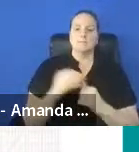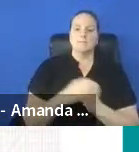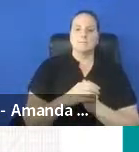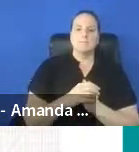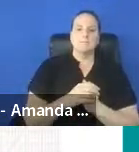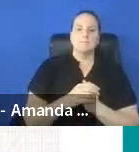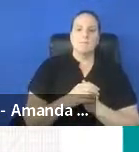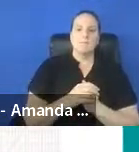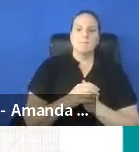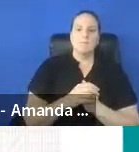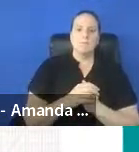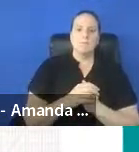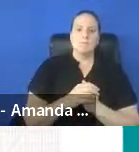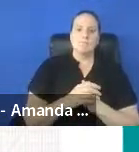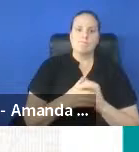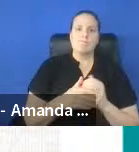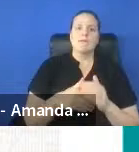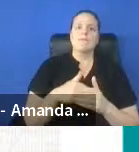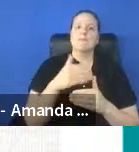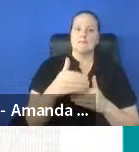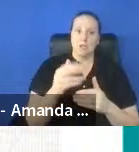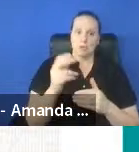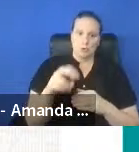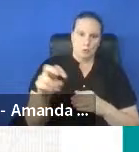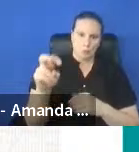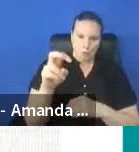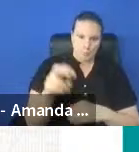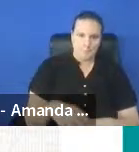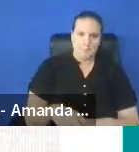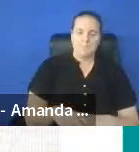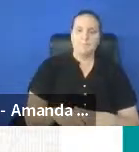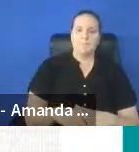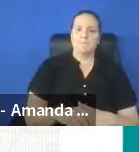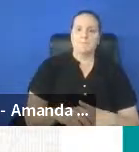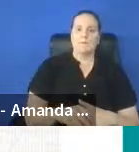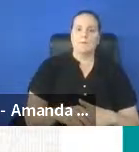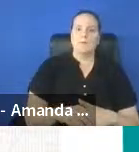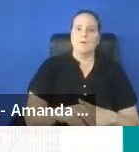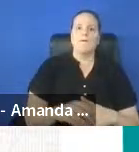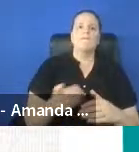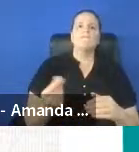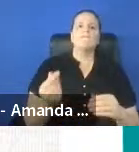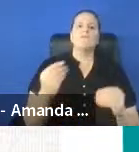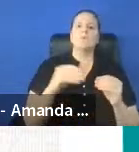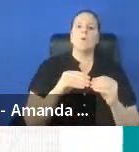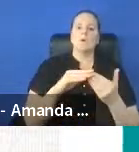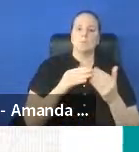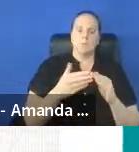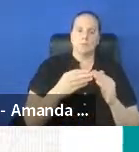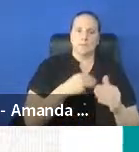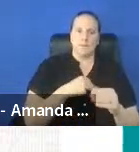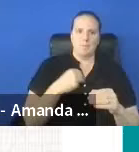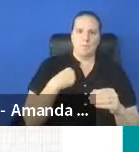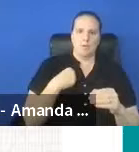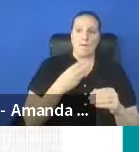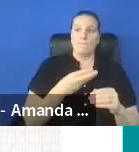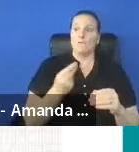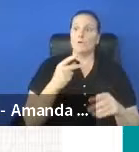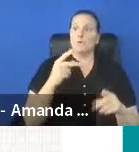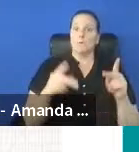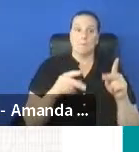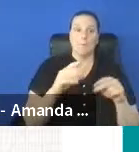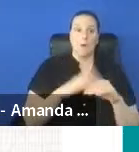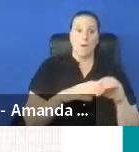the next tour, I would like to see a few more community members, because a couple of the people that were from the